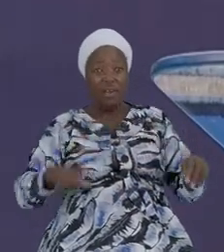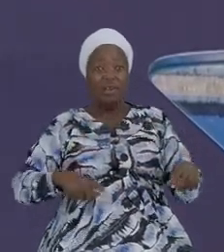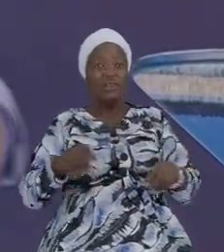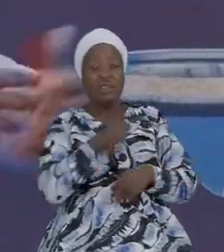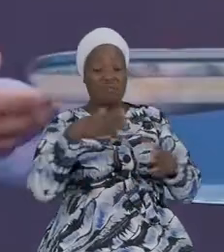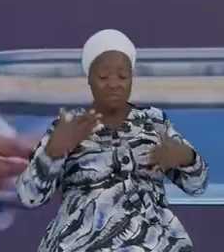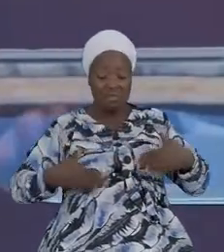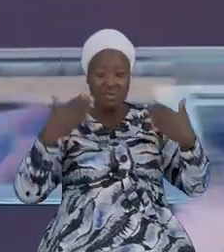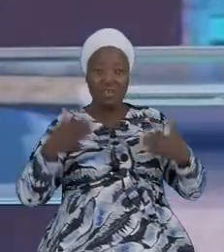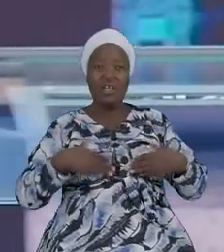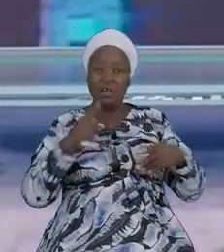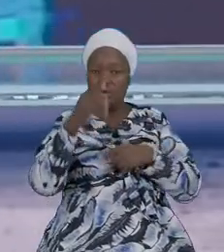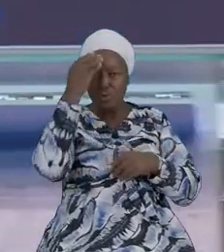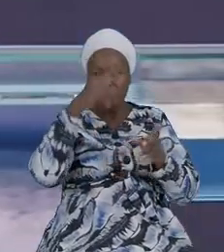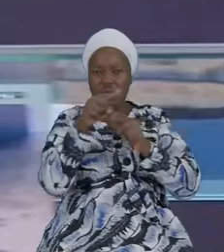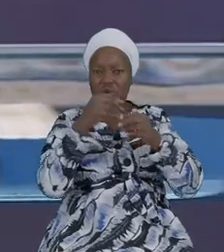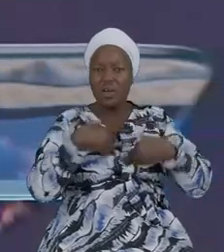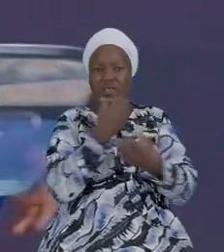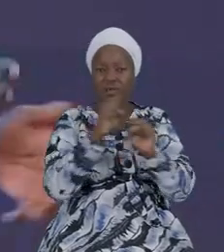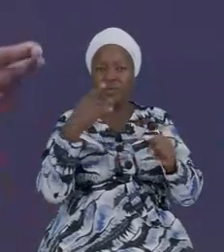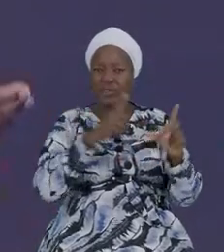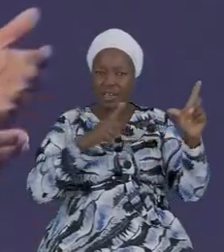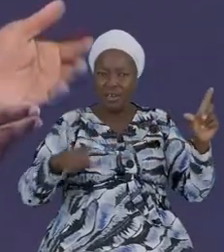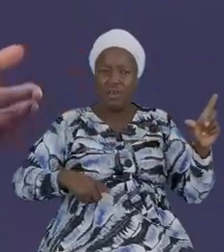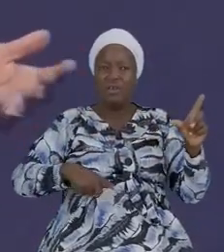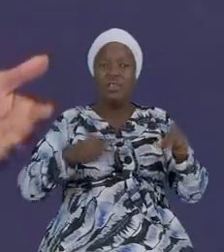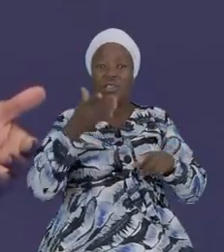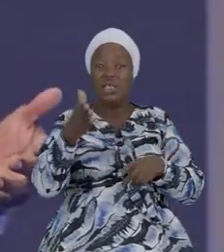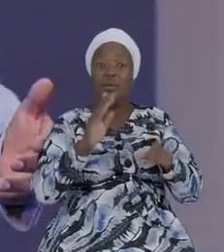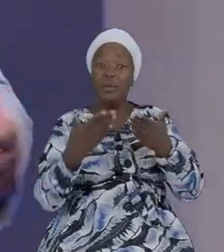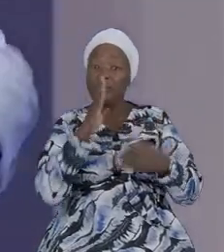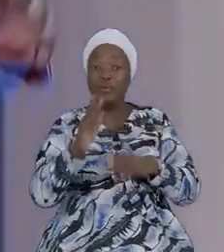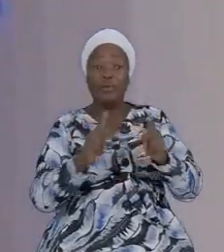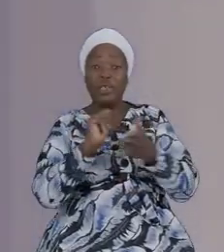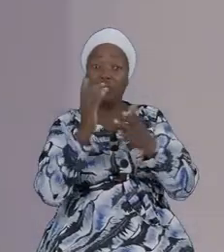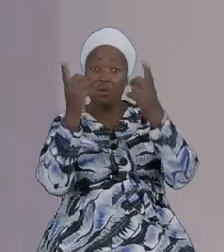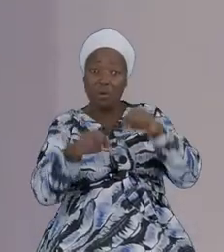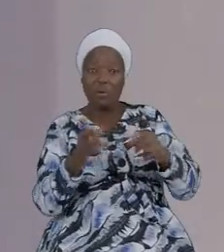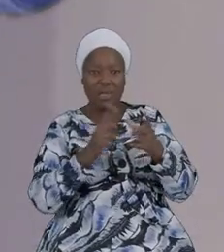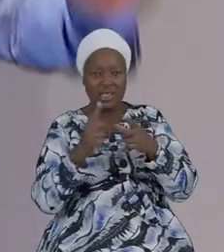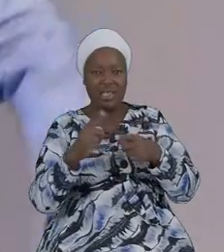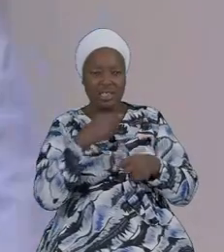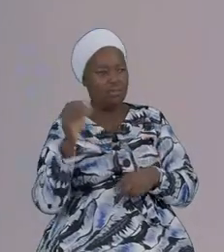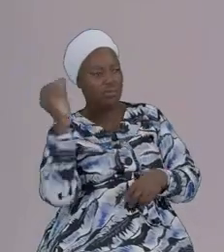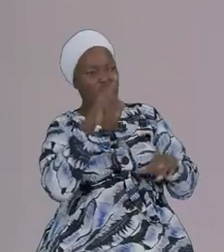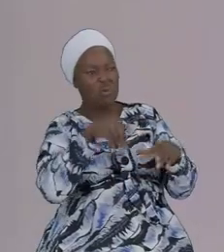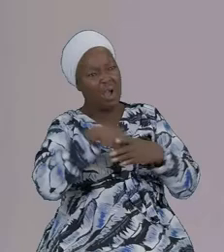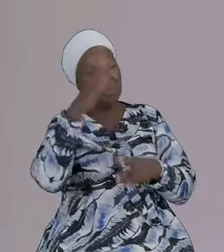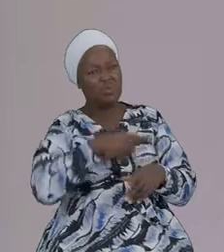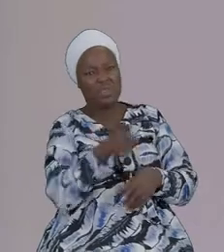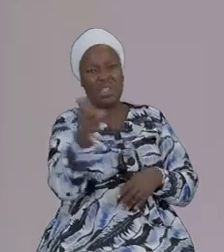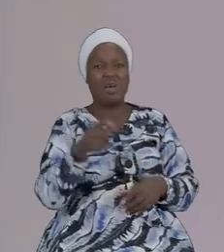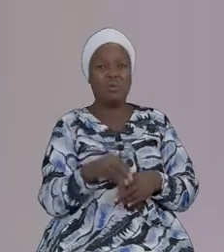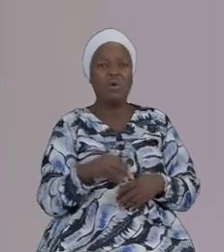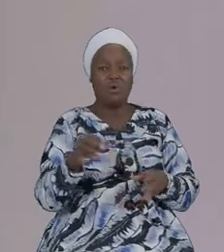rejoicing. You know, when you have the salvation of the Lord, there may be people that will come and they cast you out of their